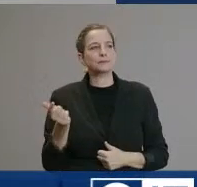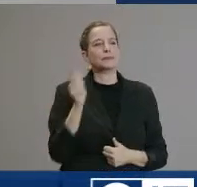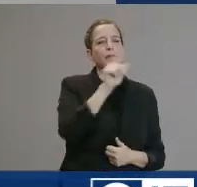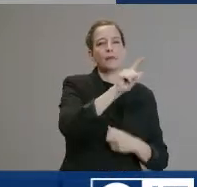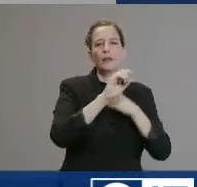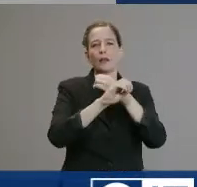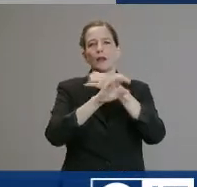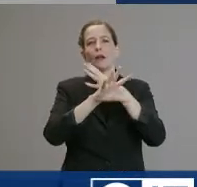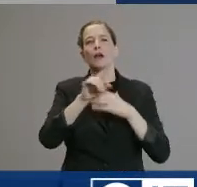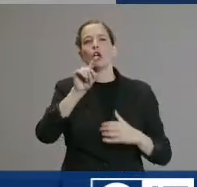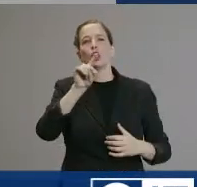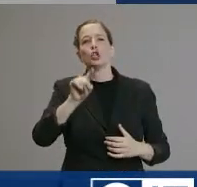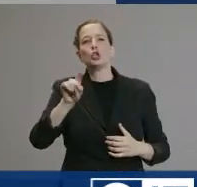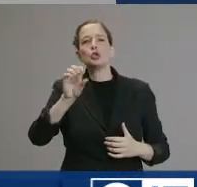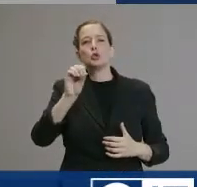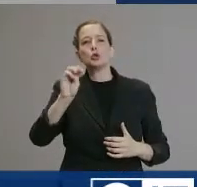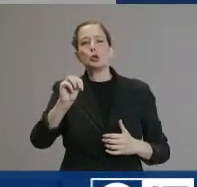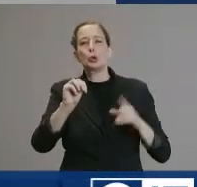ahead.